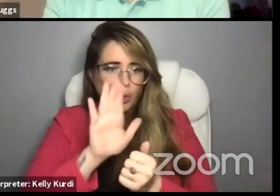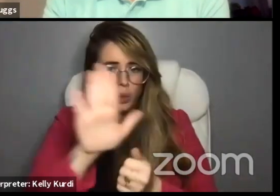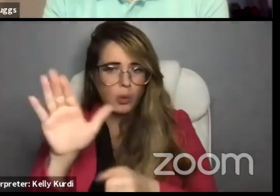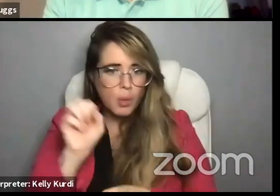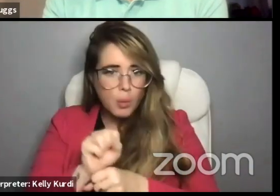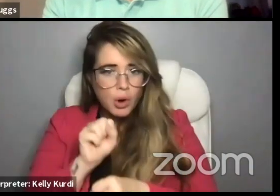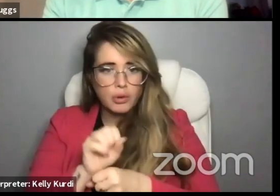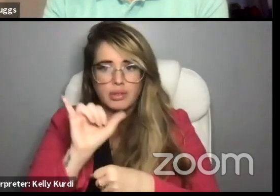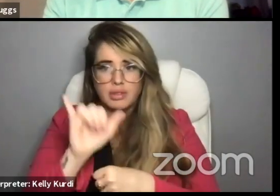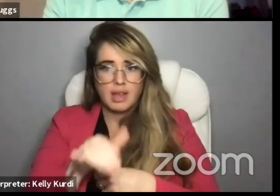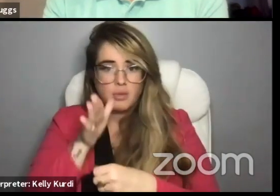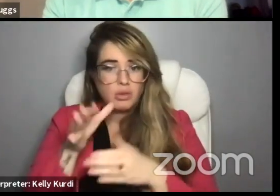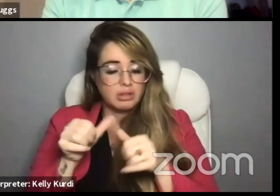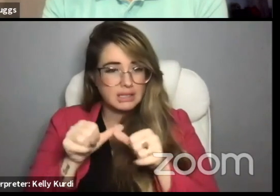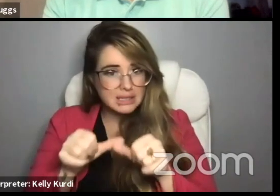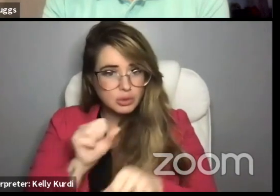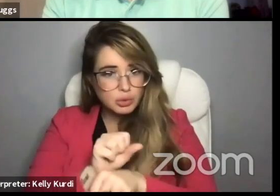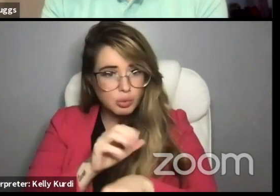Is it something you're going to continue to work on?